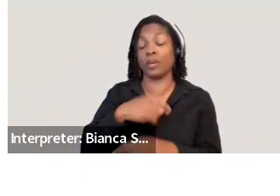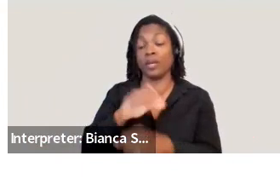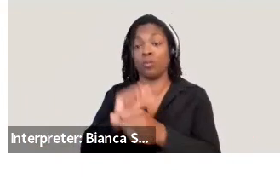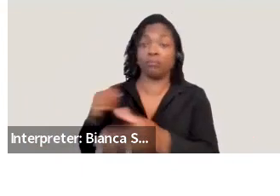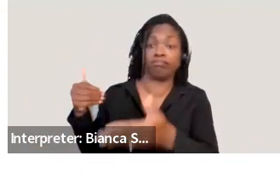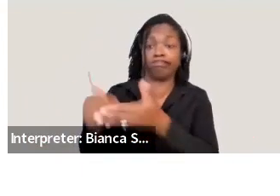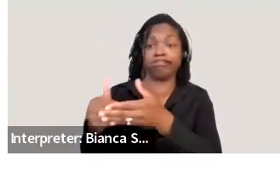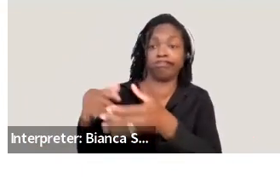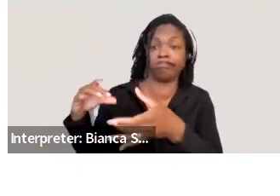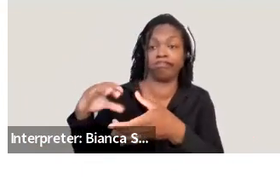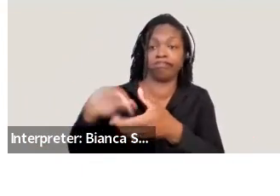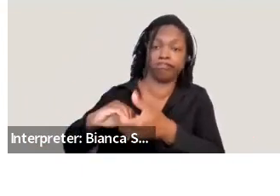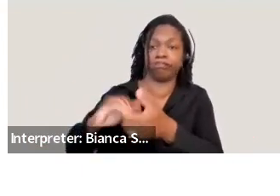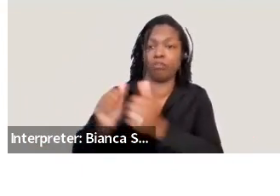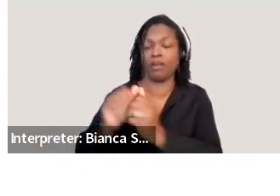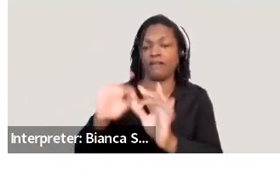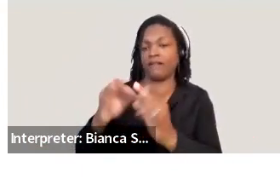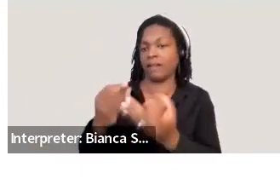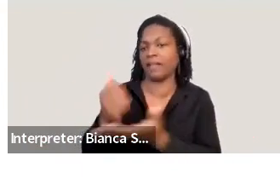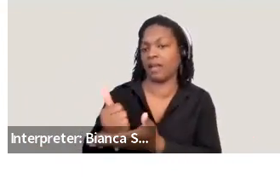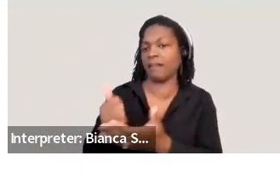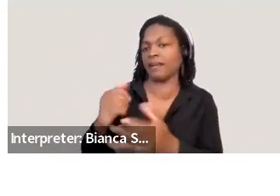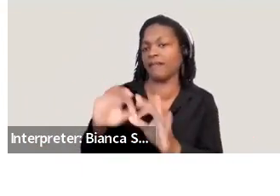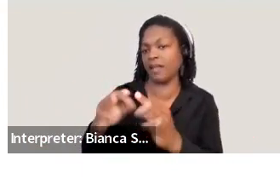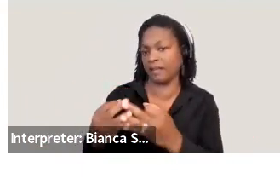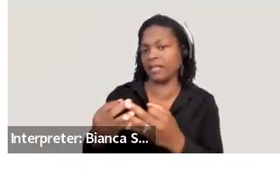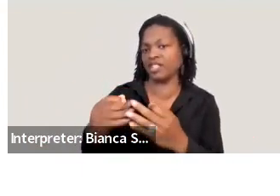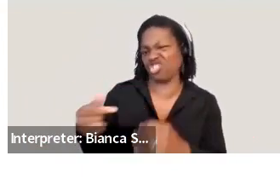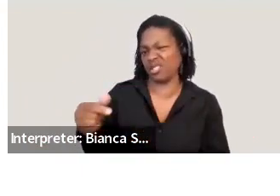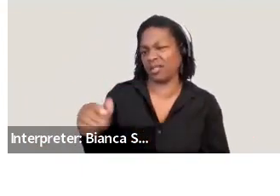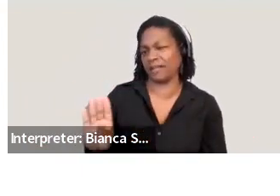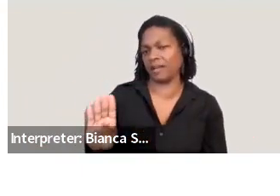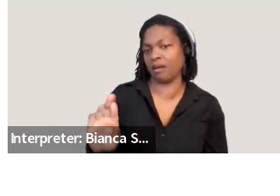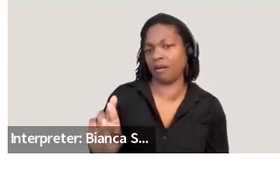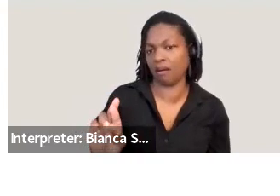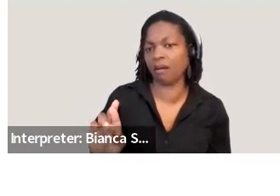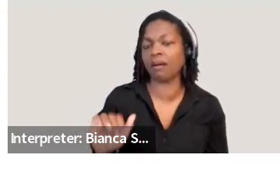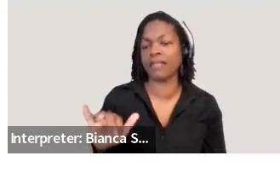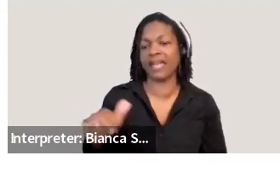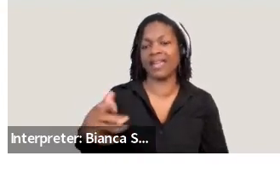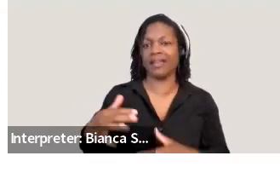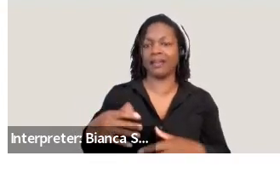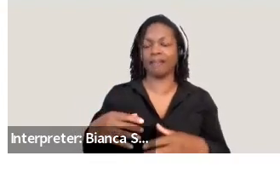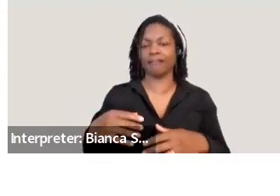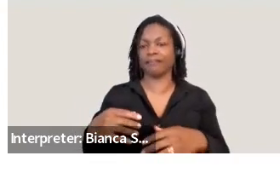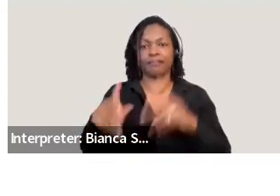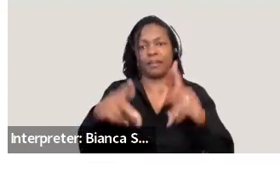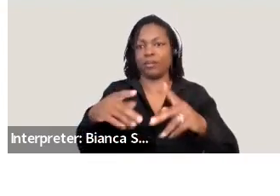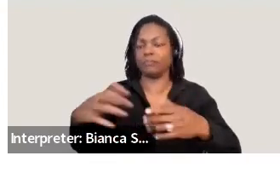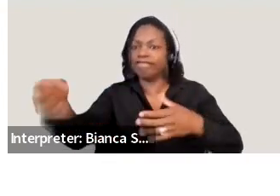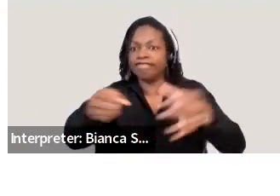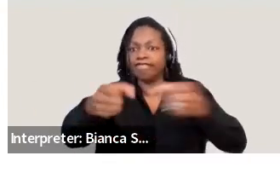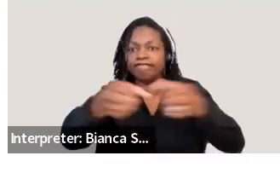closely with Families Helping Families of Greater Baton Rouge. They gathered some people for focus groups for us,